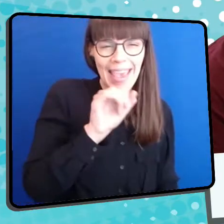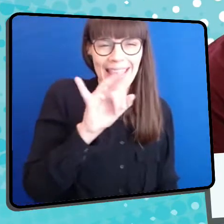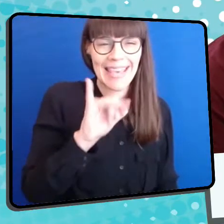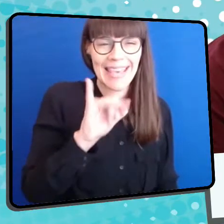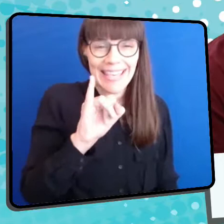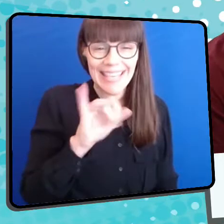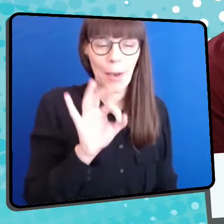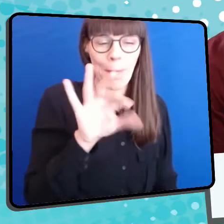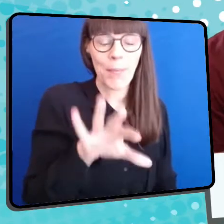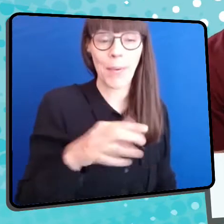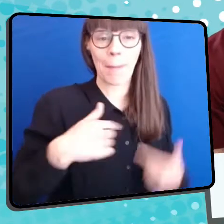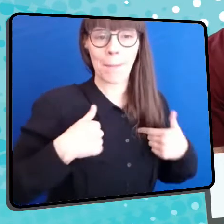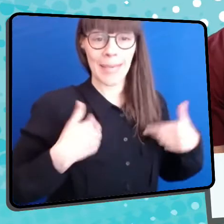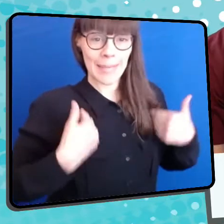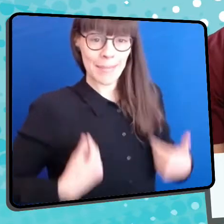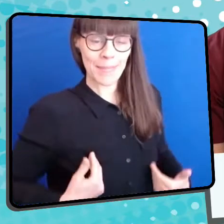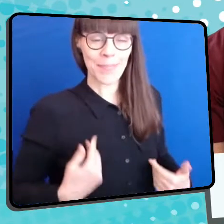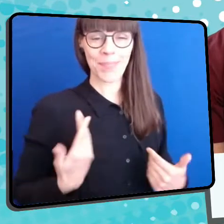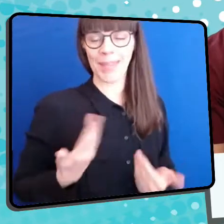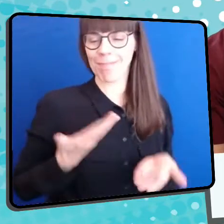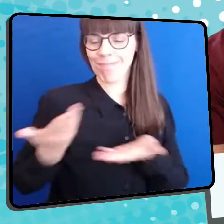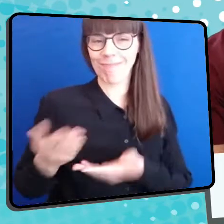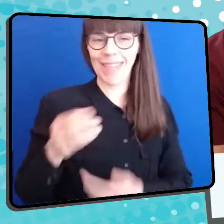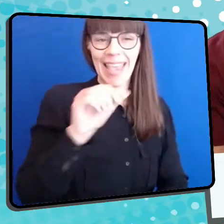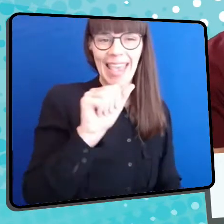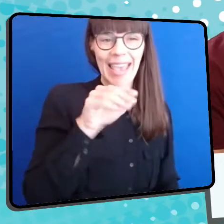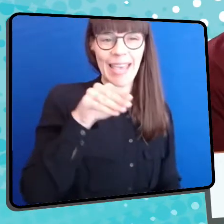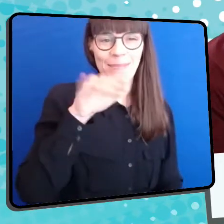Boyd. Hi Amy, how are you doing today?